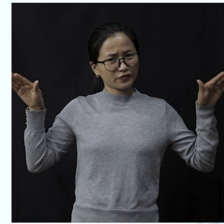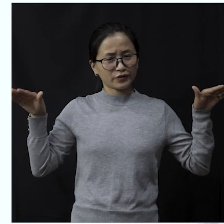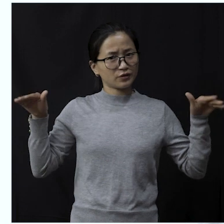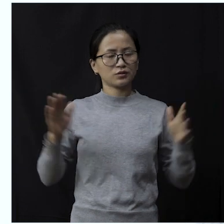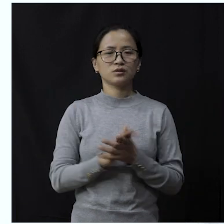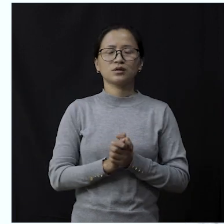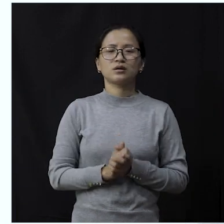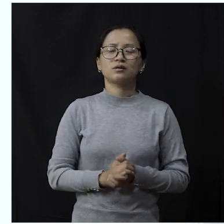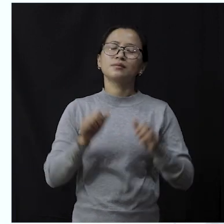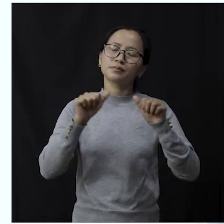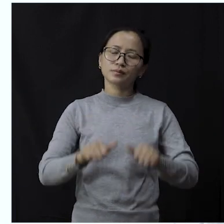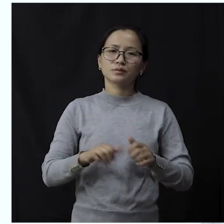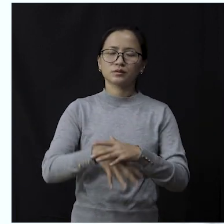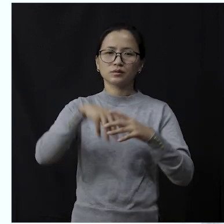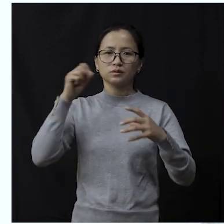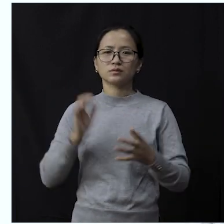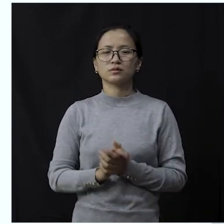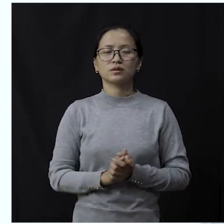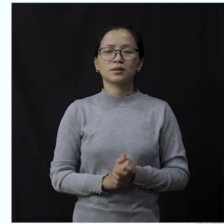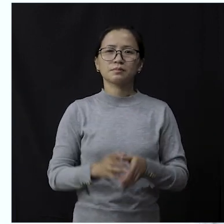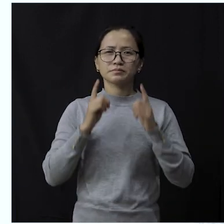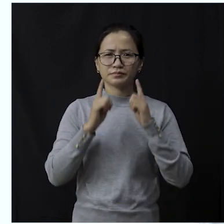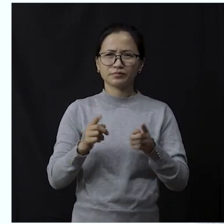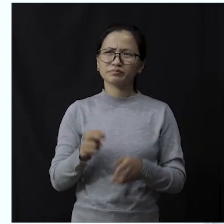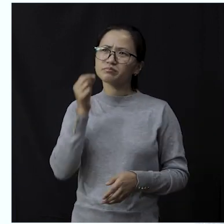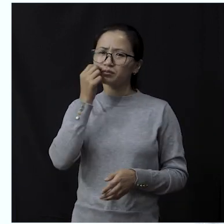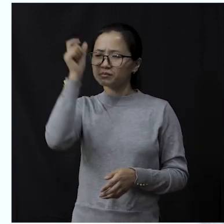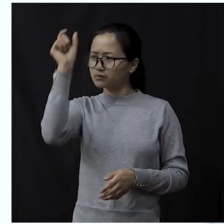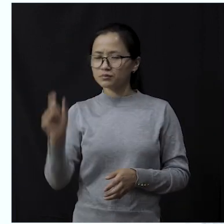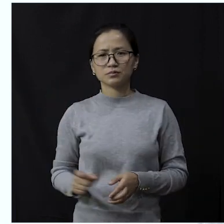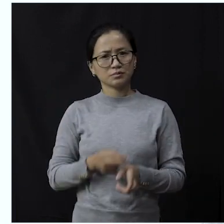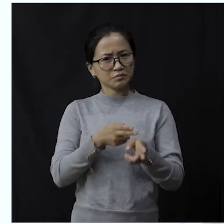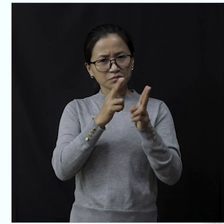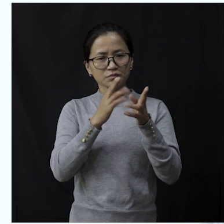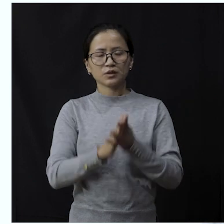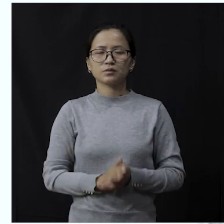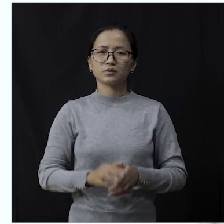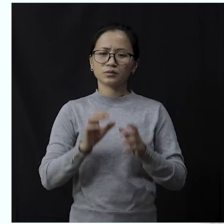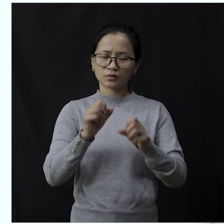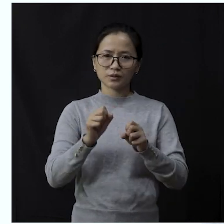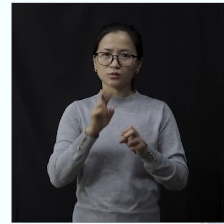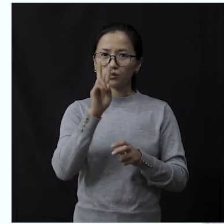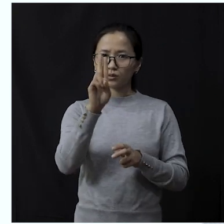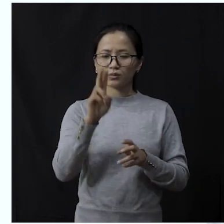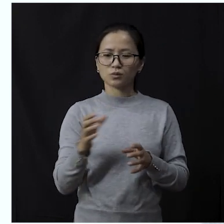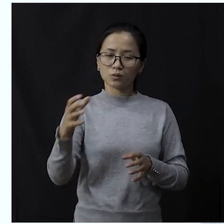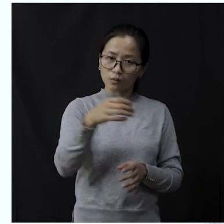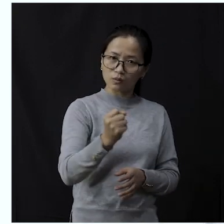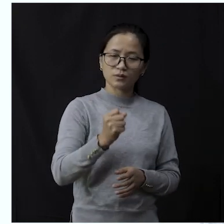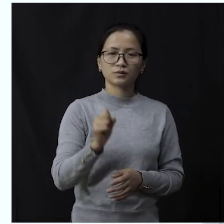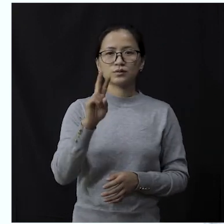be able to come out. But the hunter must be an expert hunter that the trap was strong enough to hold the two hornbills.